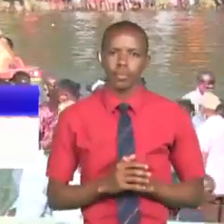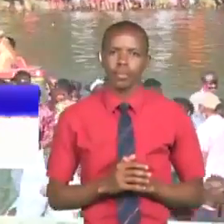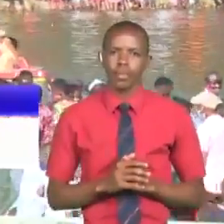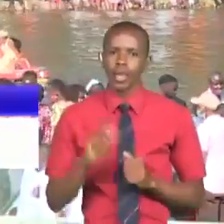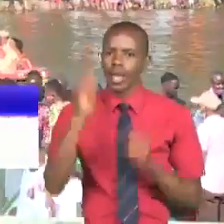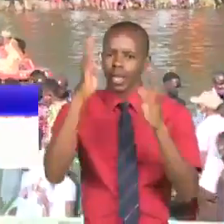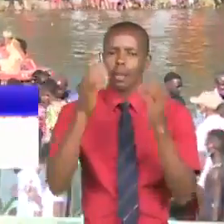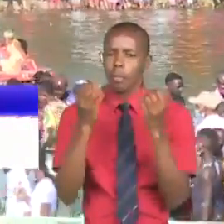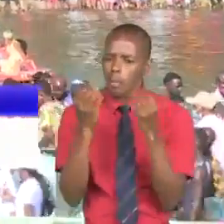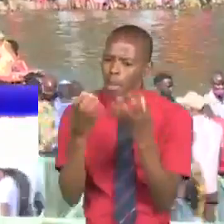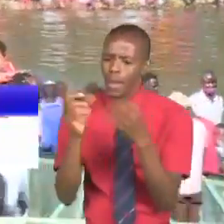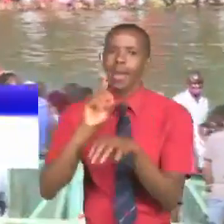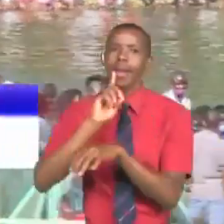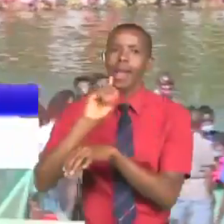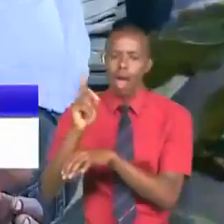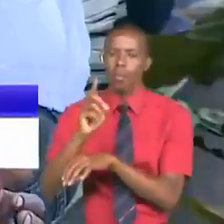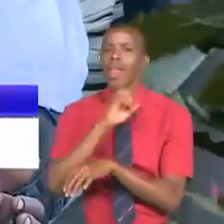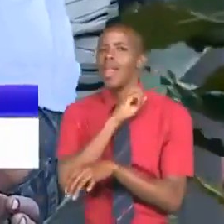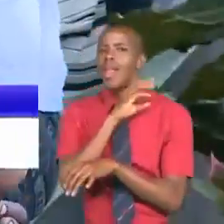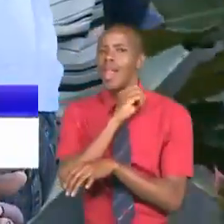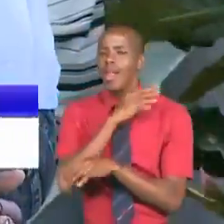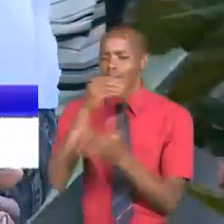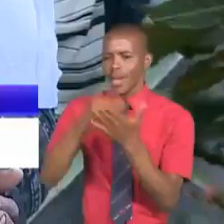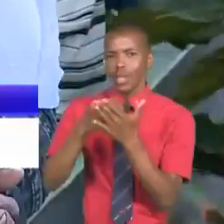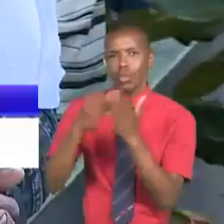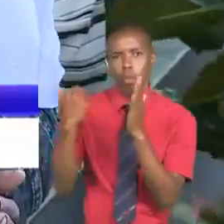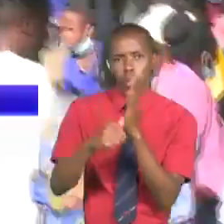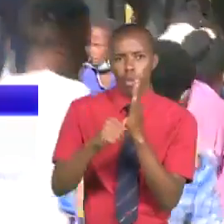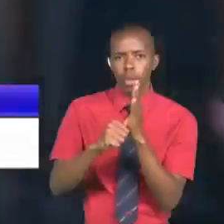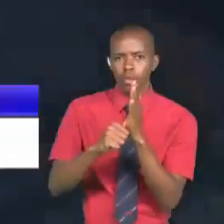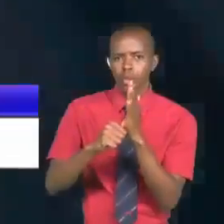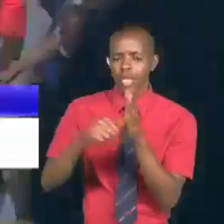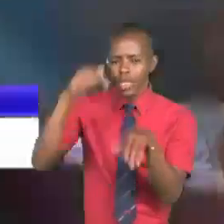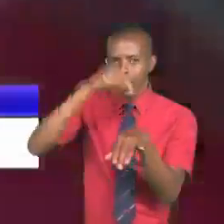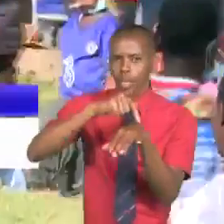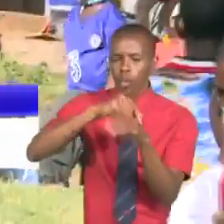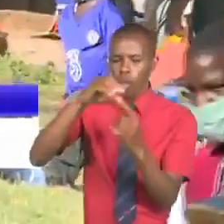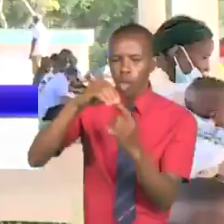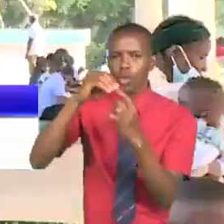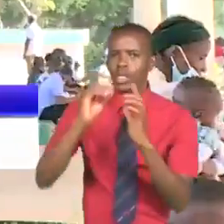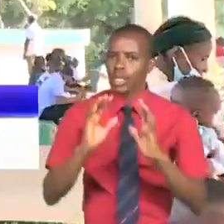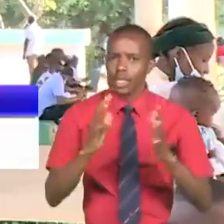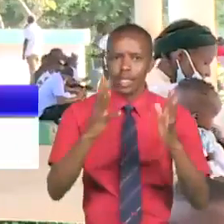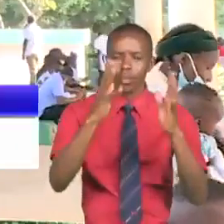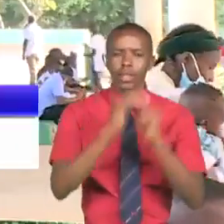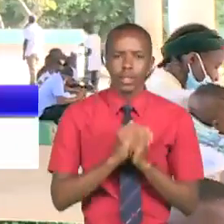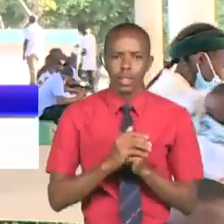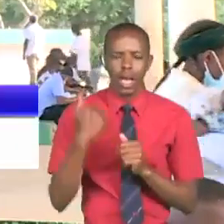Many Kenyans here in Nairobi have complained of financial struggles during this unique Christmas day.